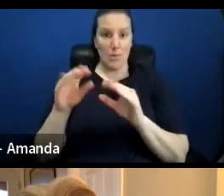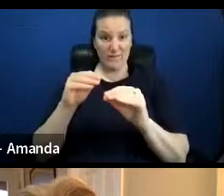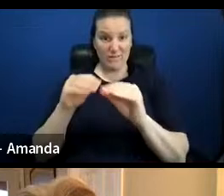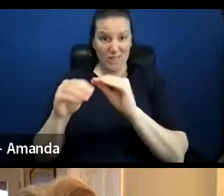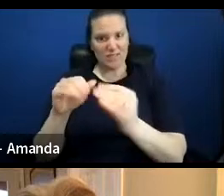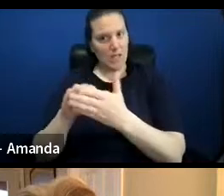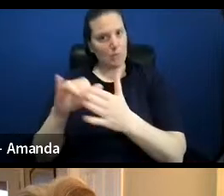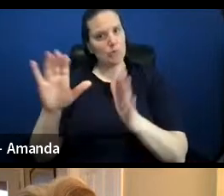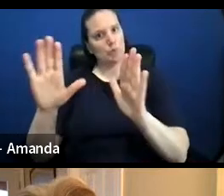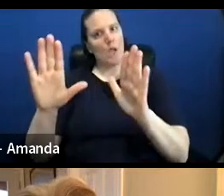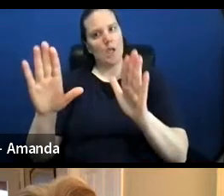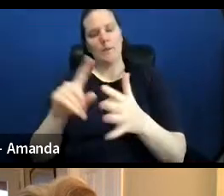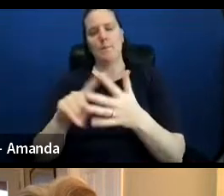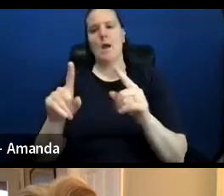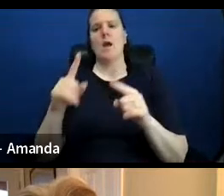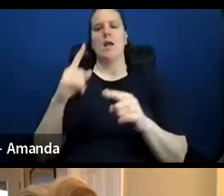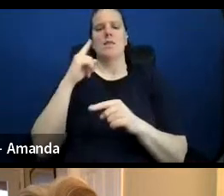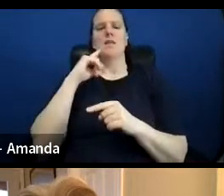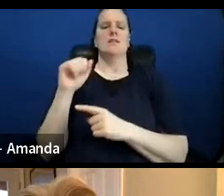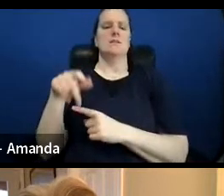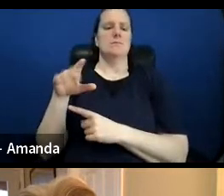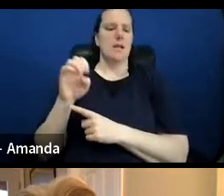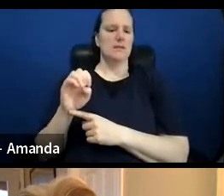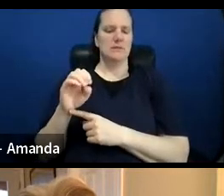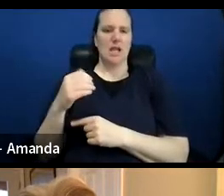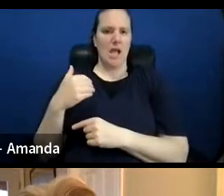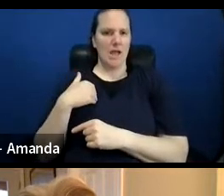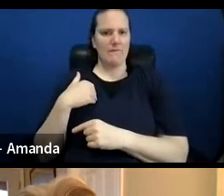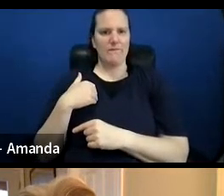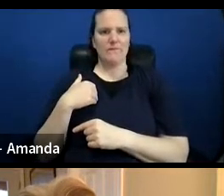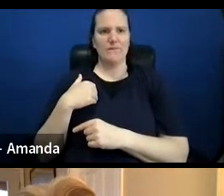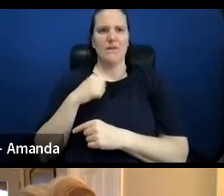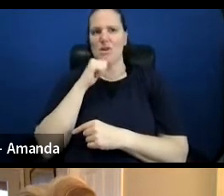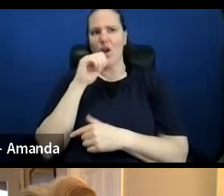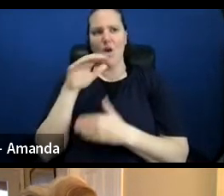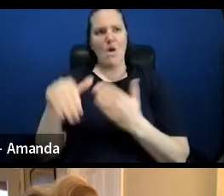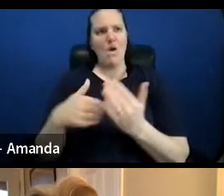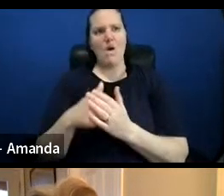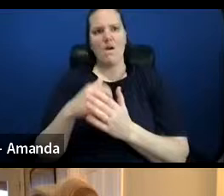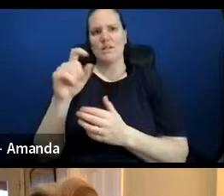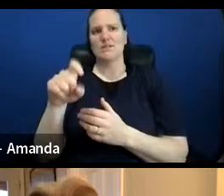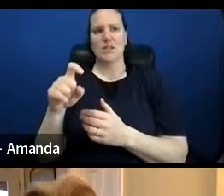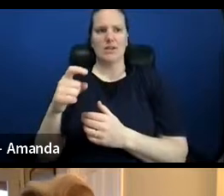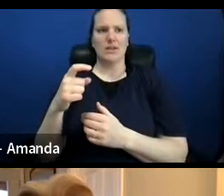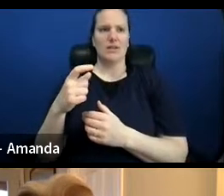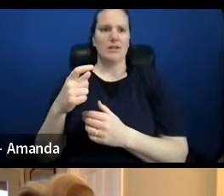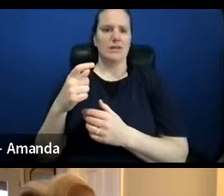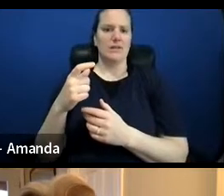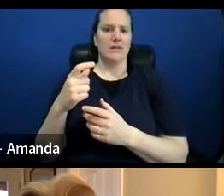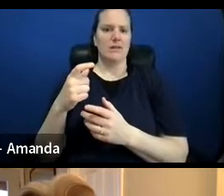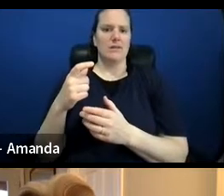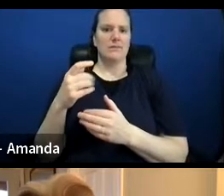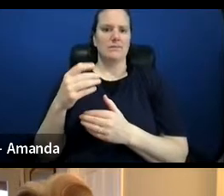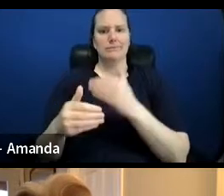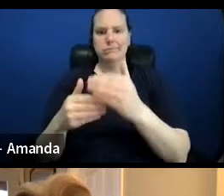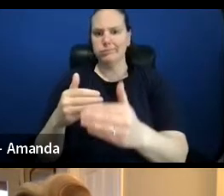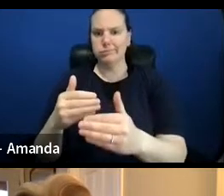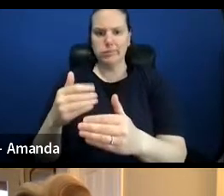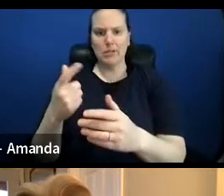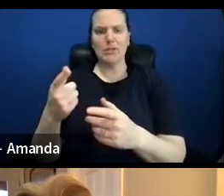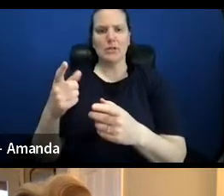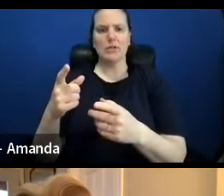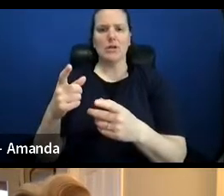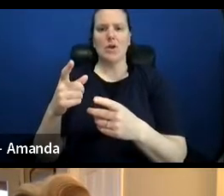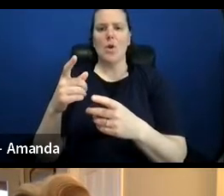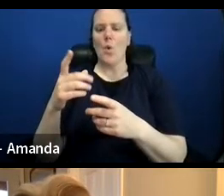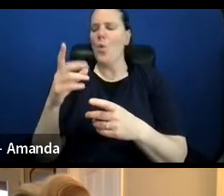great. But I think there's a space where there is also, not all of that necessarily is always betterments. It's just in working to co-define